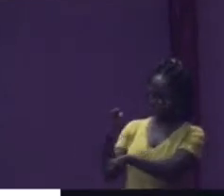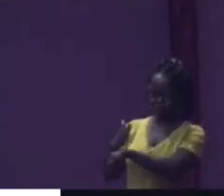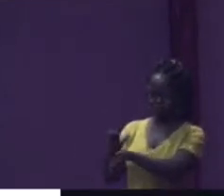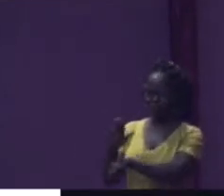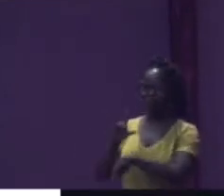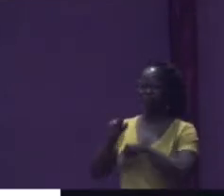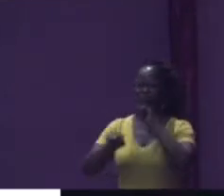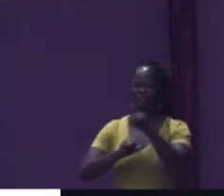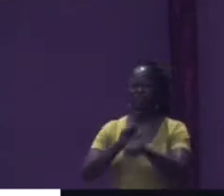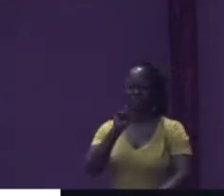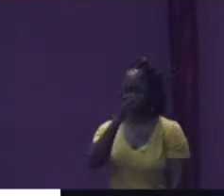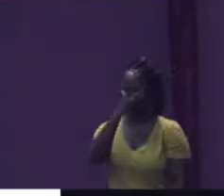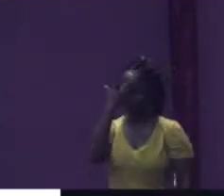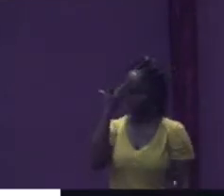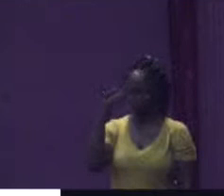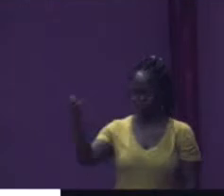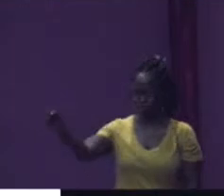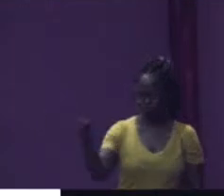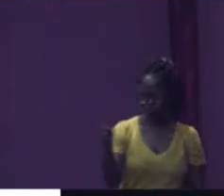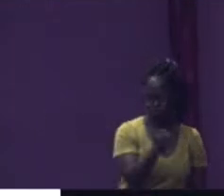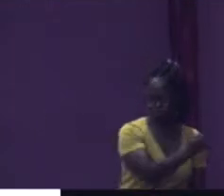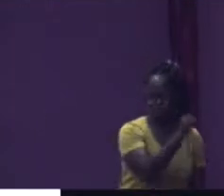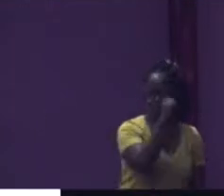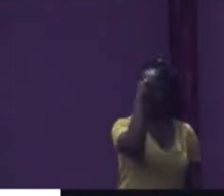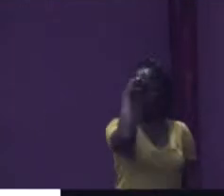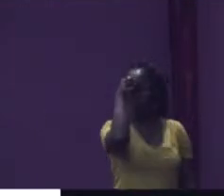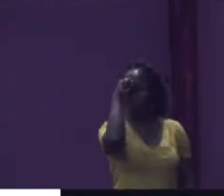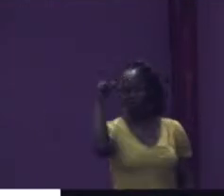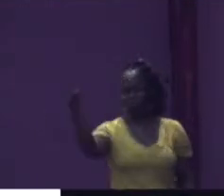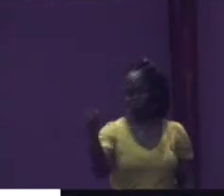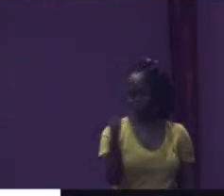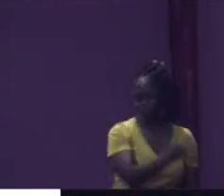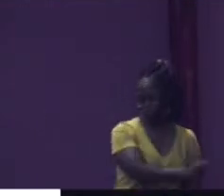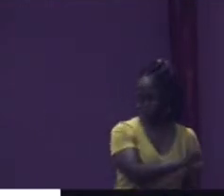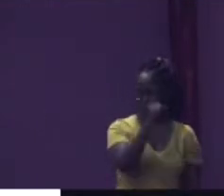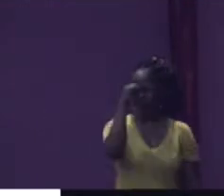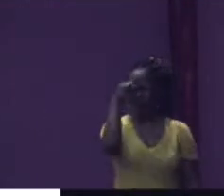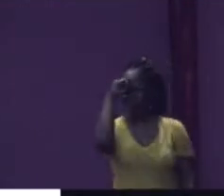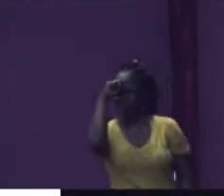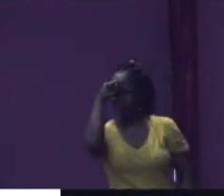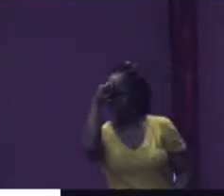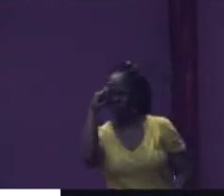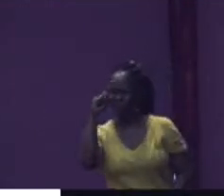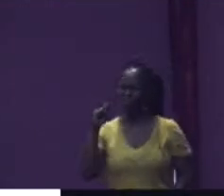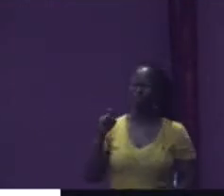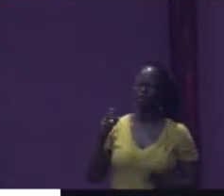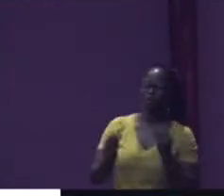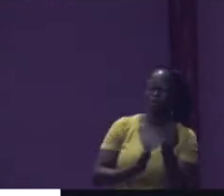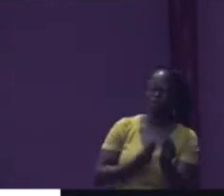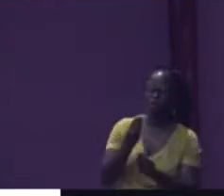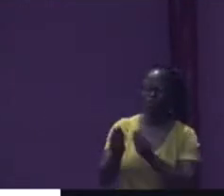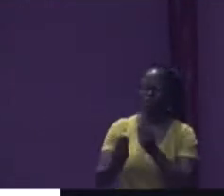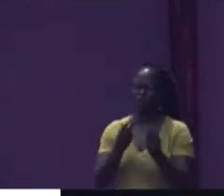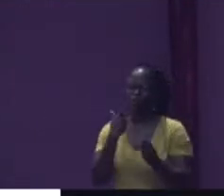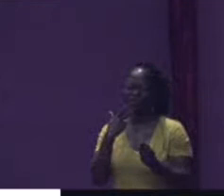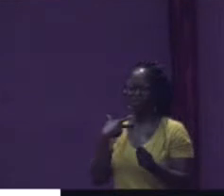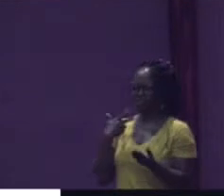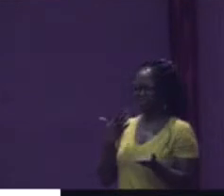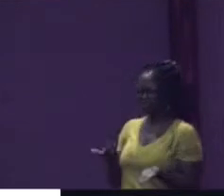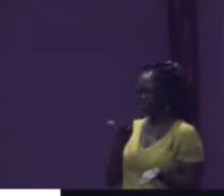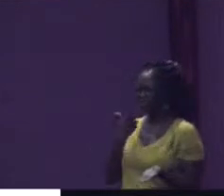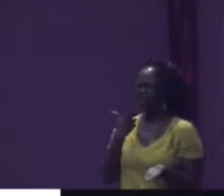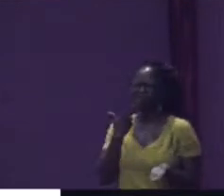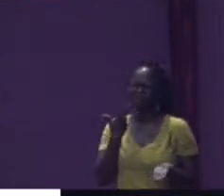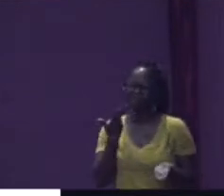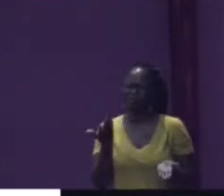hospital, that there's this condescension and don't messages from the doctors